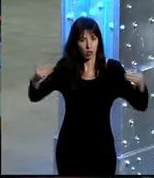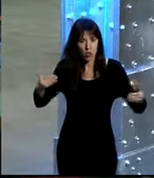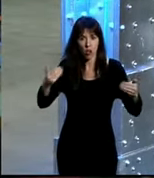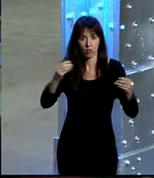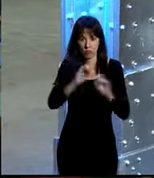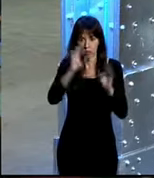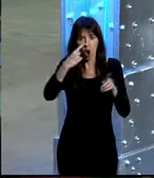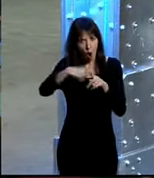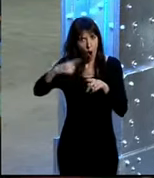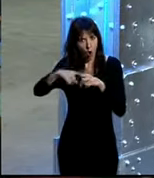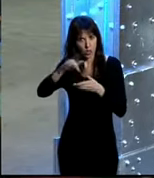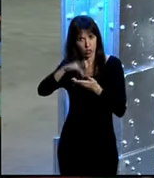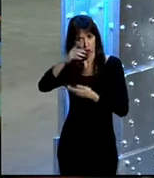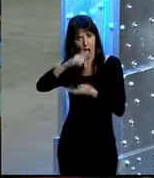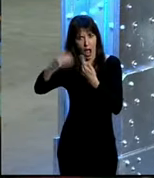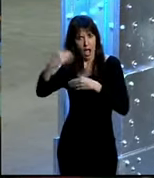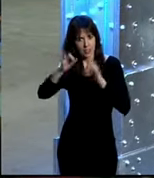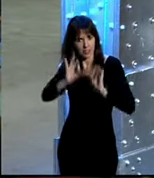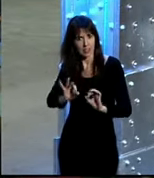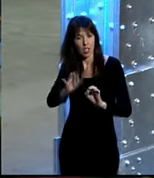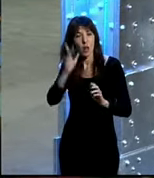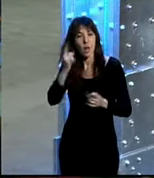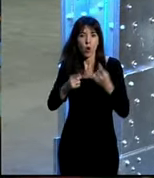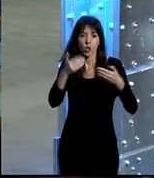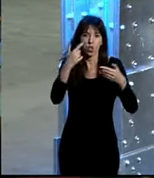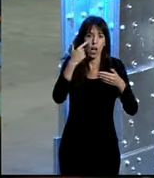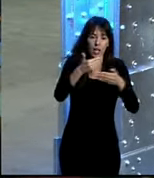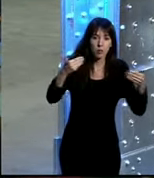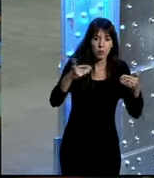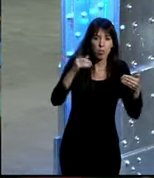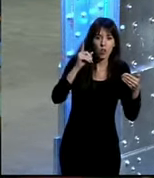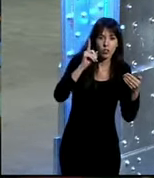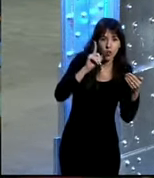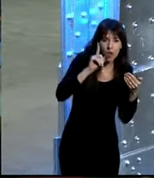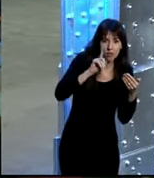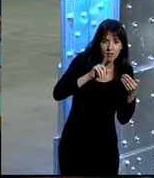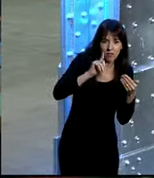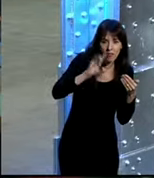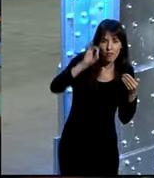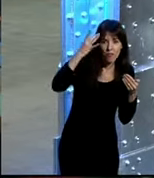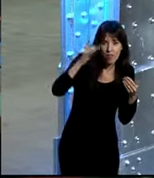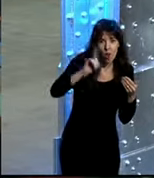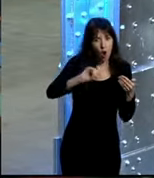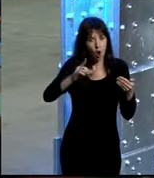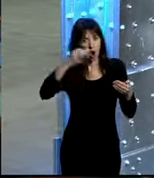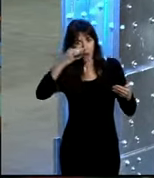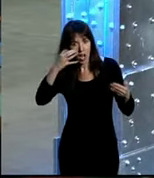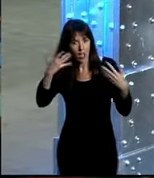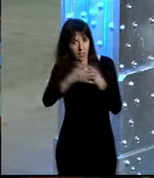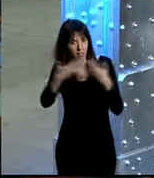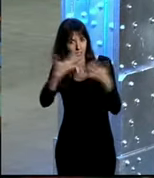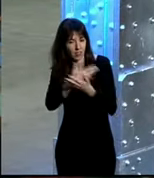exhibitions. I mean, those objects existed obviously before the TV series, but they're exhibitions that blend fiction and